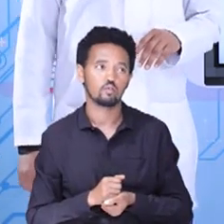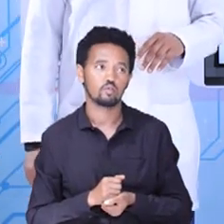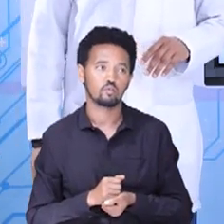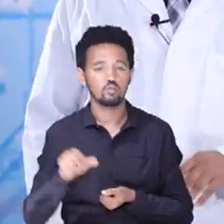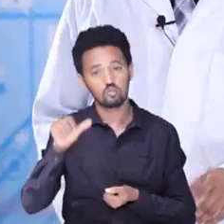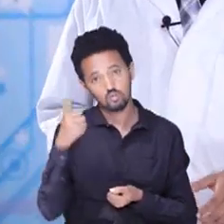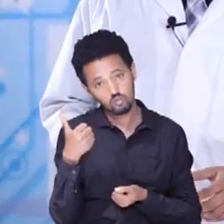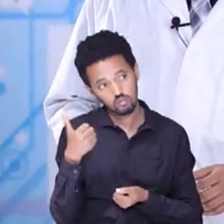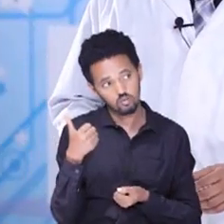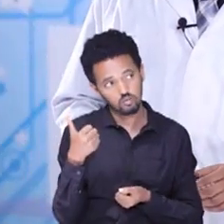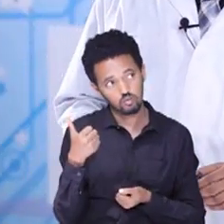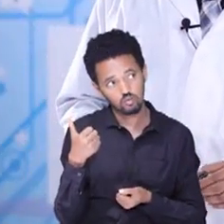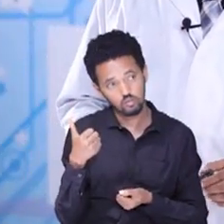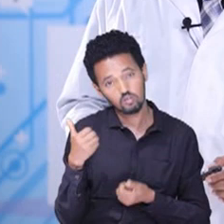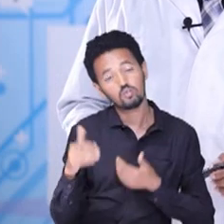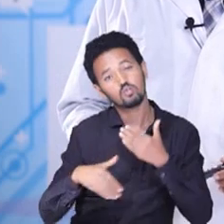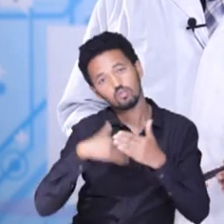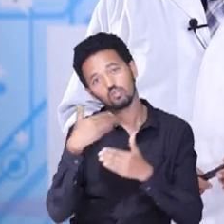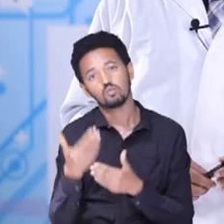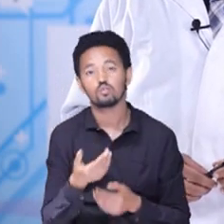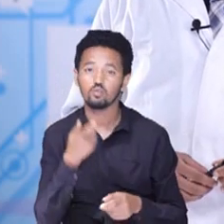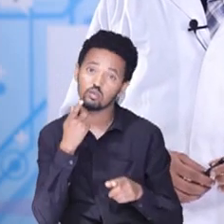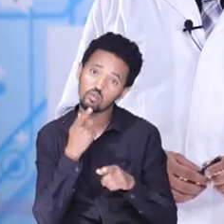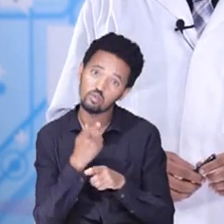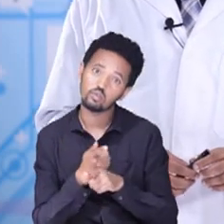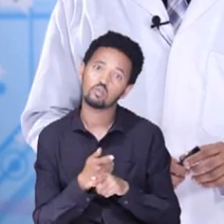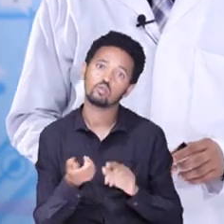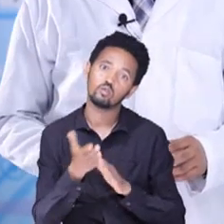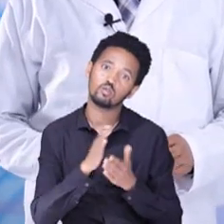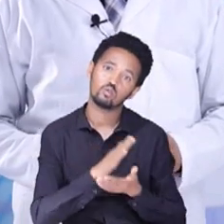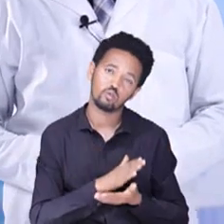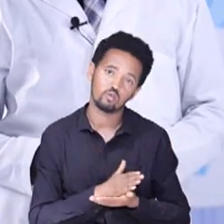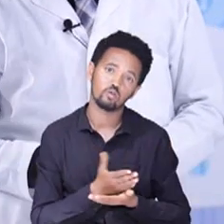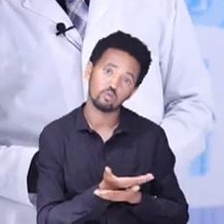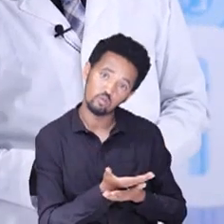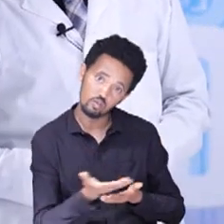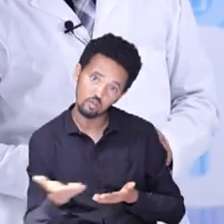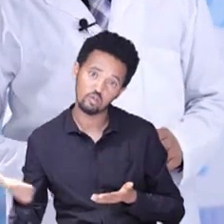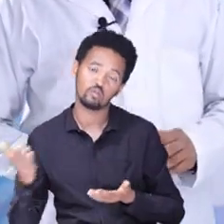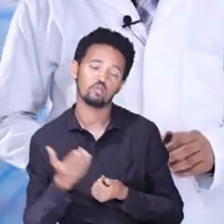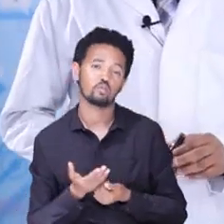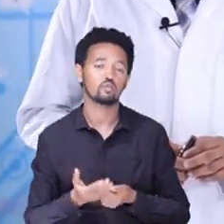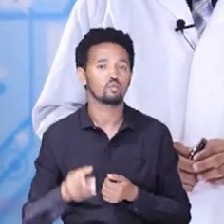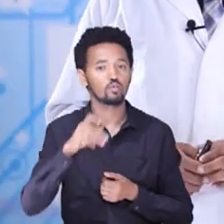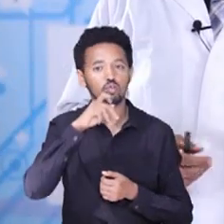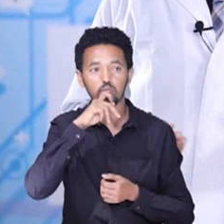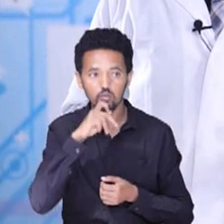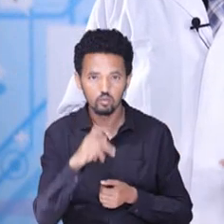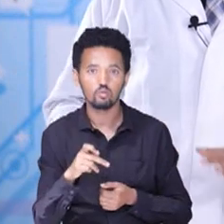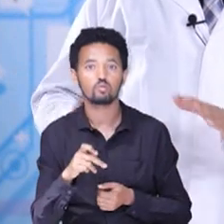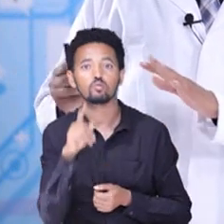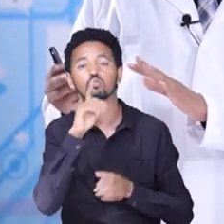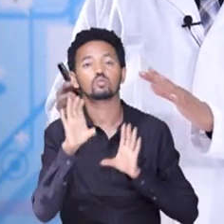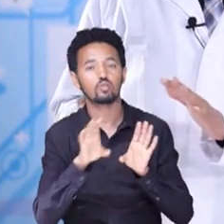The other one, the external factor contribute for the decline of Mengistu Haile